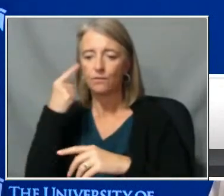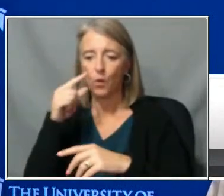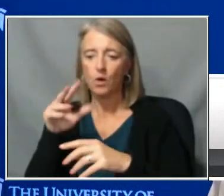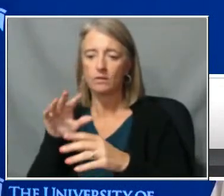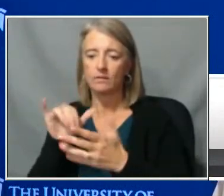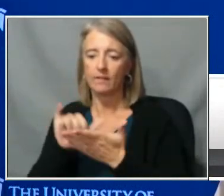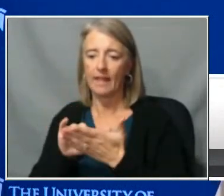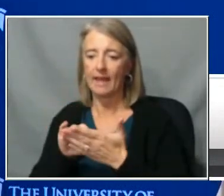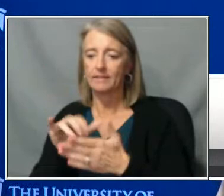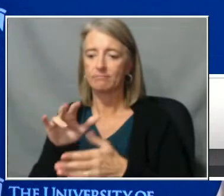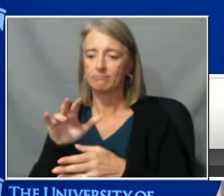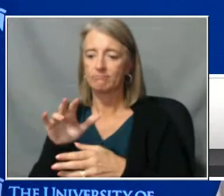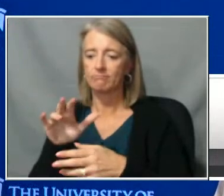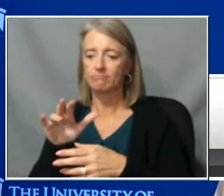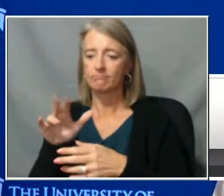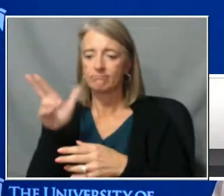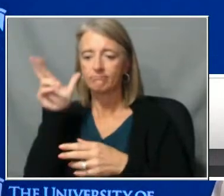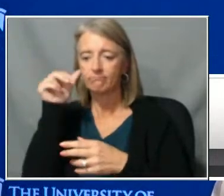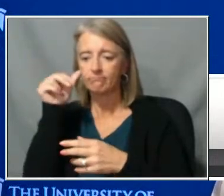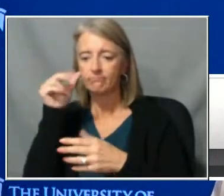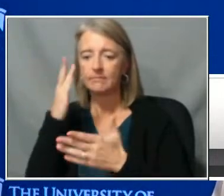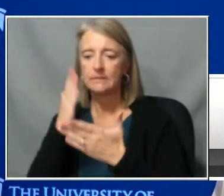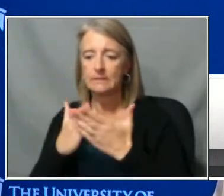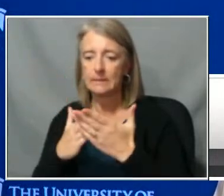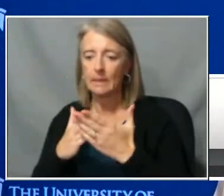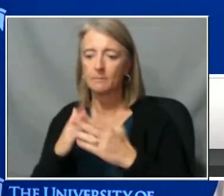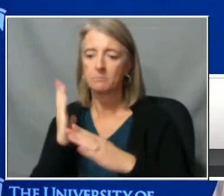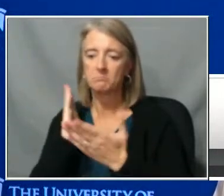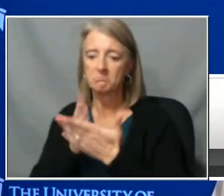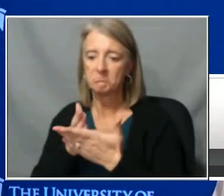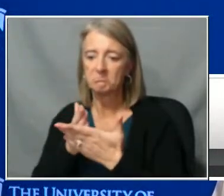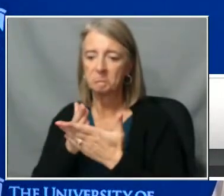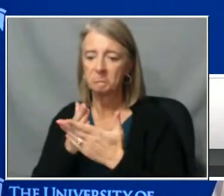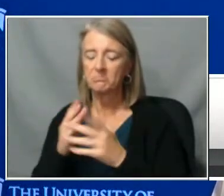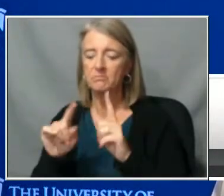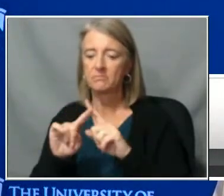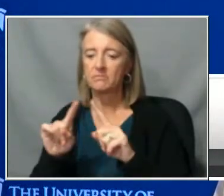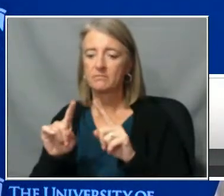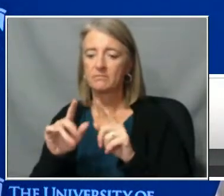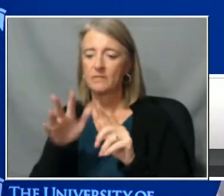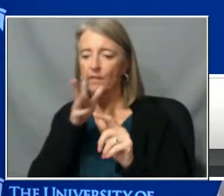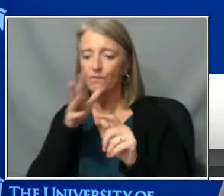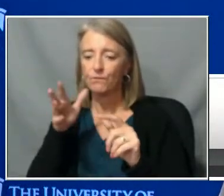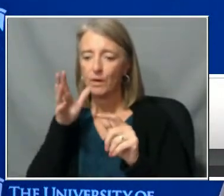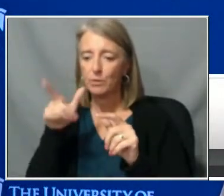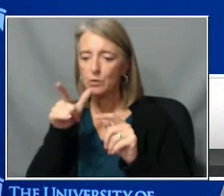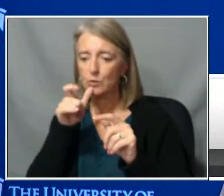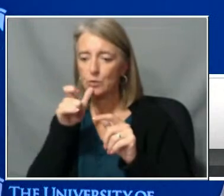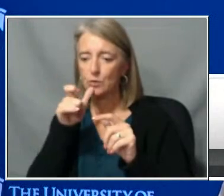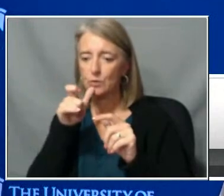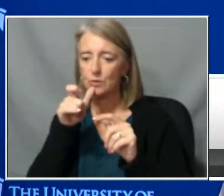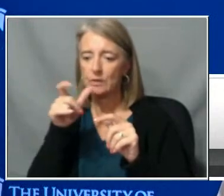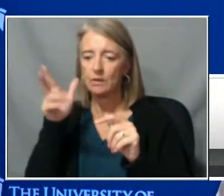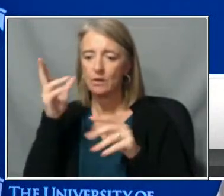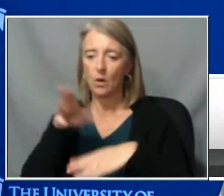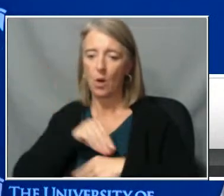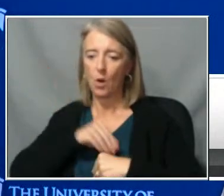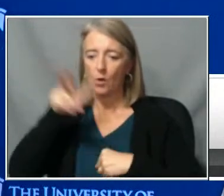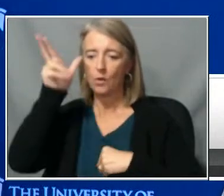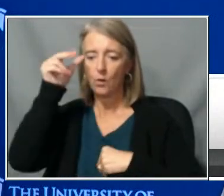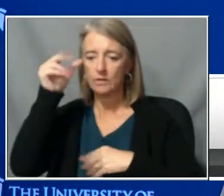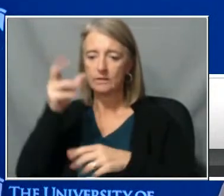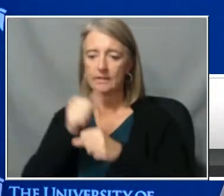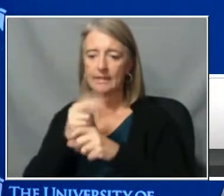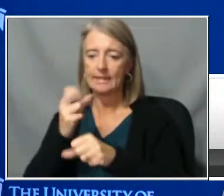it have been postulated. Maybe the farmers or whoever owns the horses are not getting those